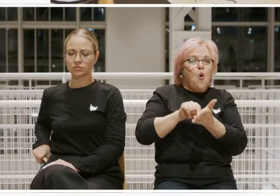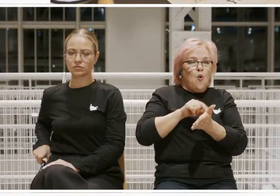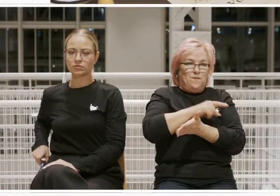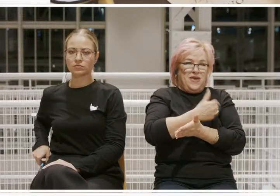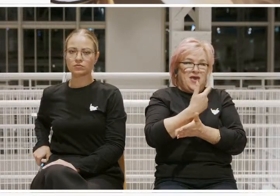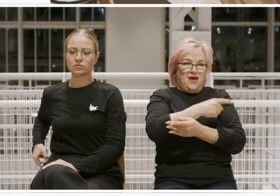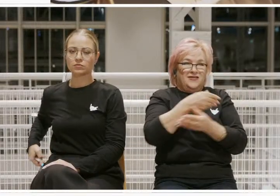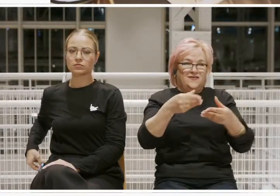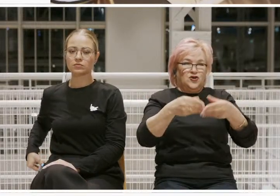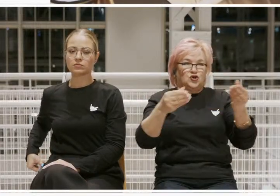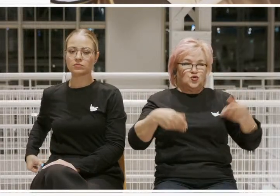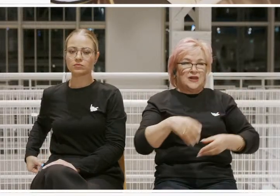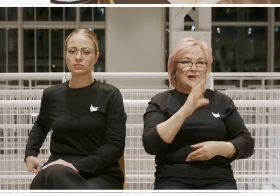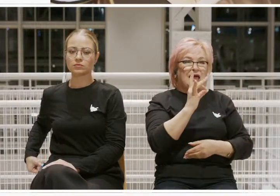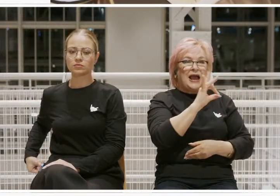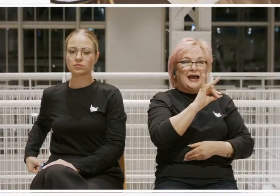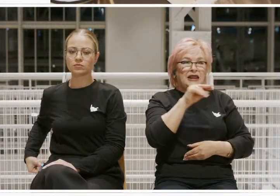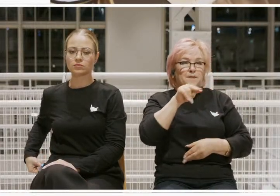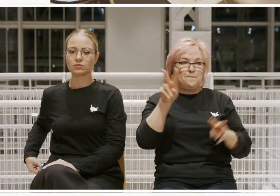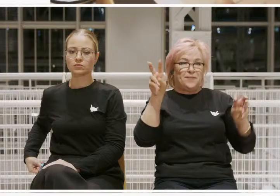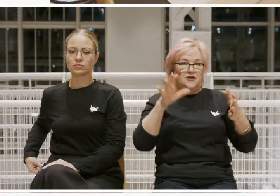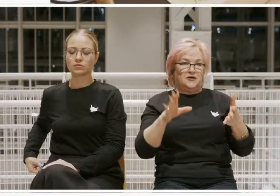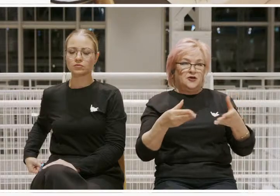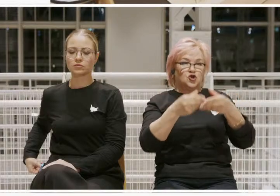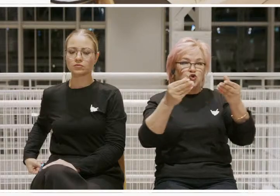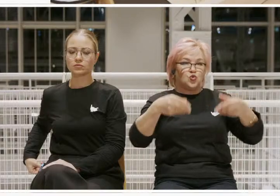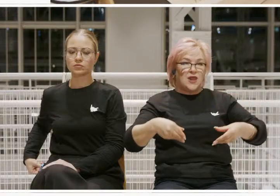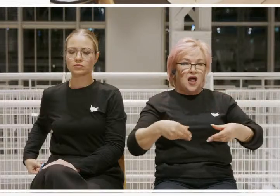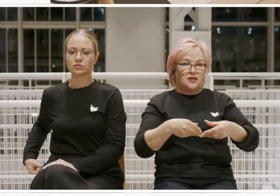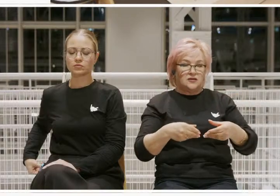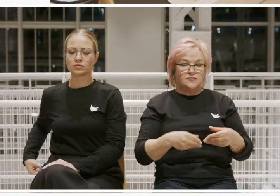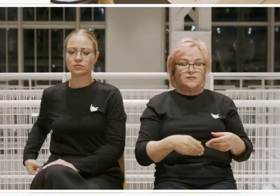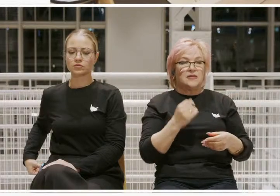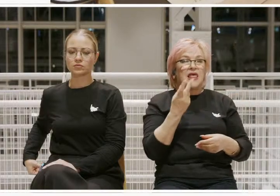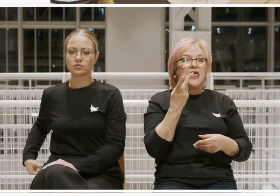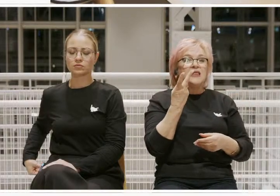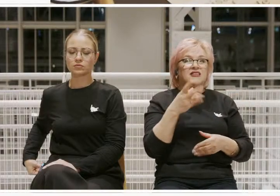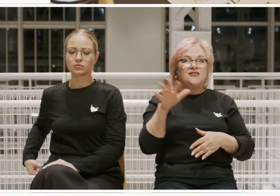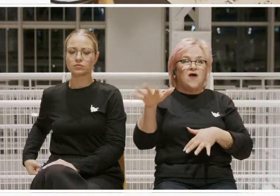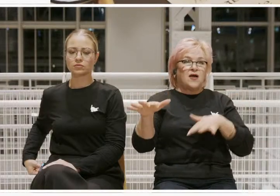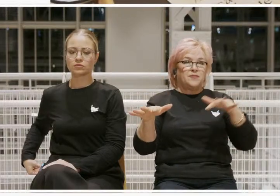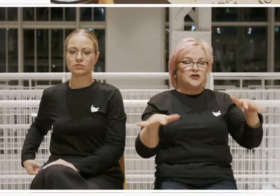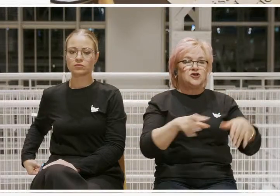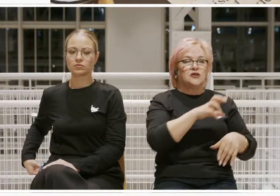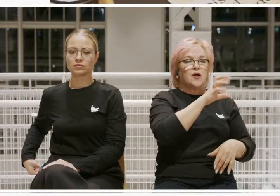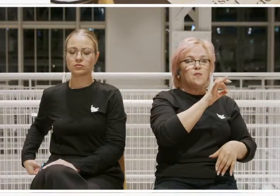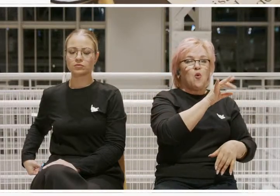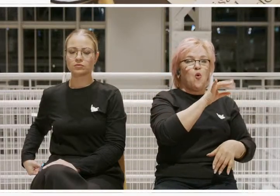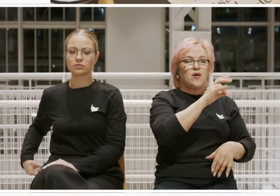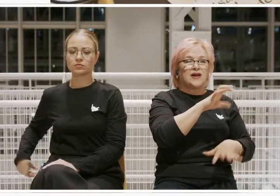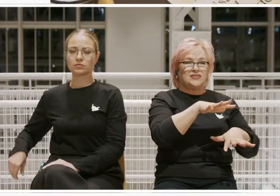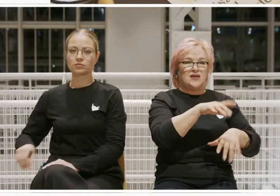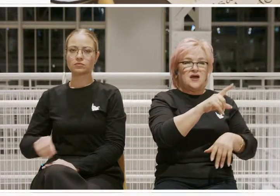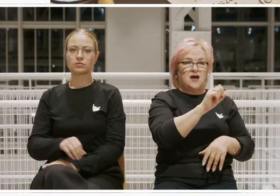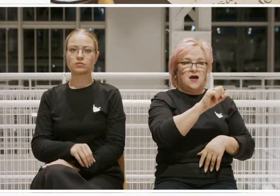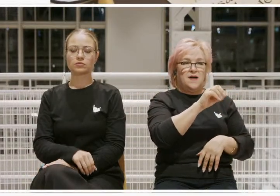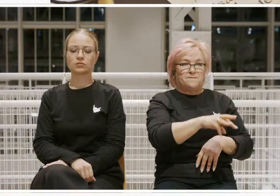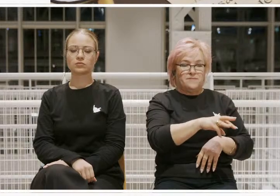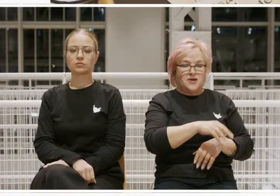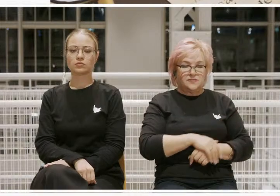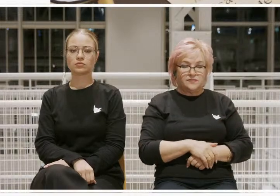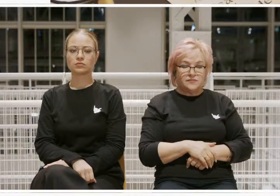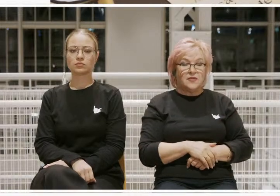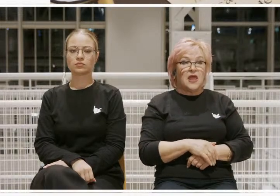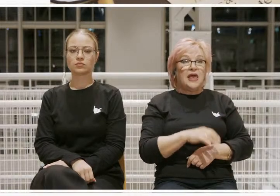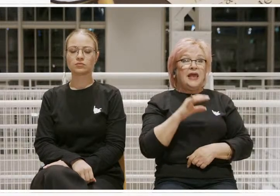In the last edition, in two venues, in Barınhan and in Küçük Mustafa Paşa Hamamı, we